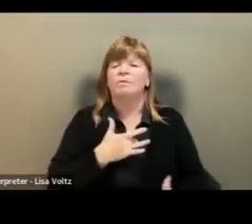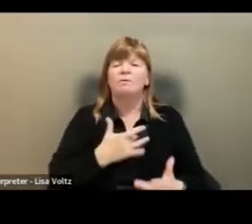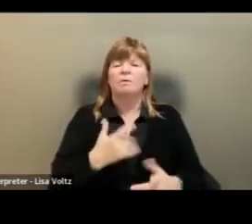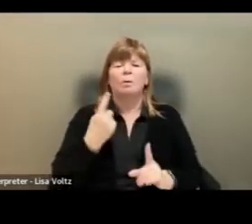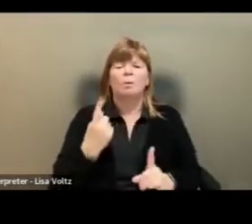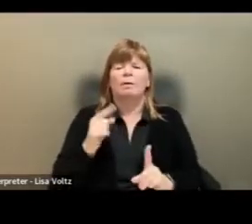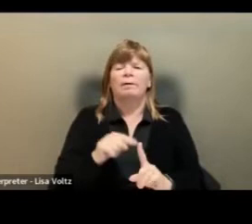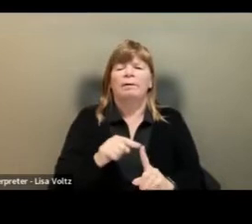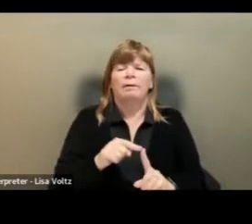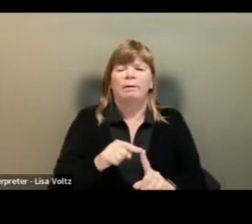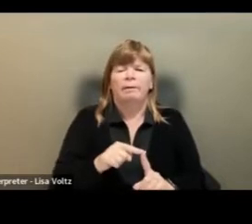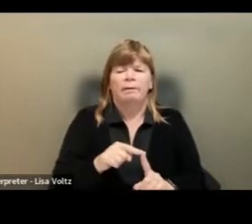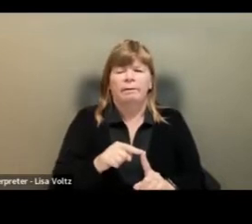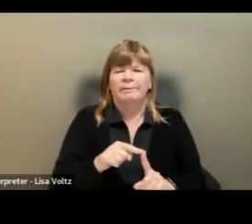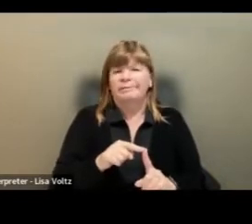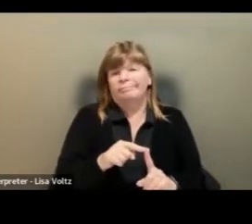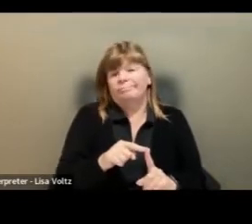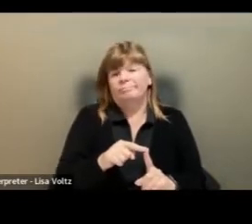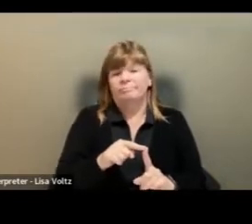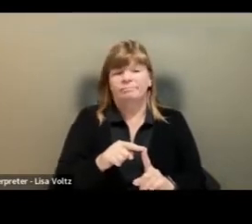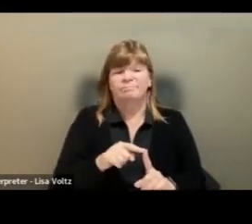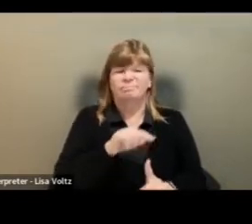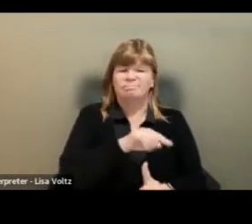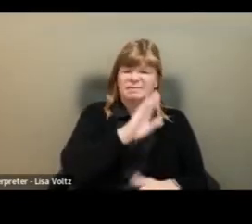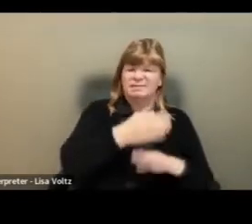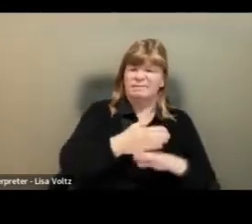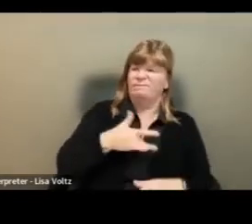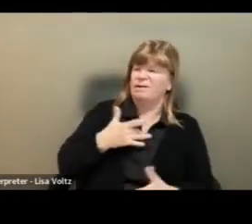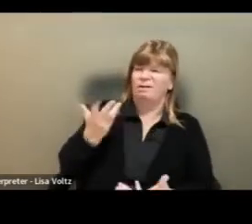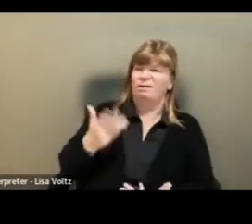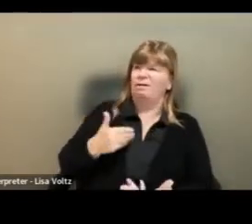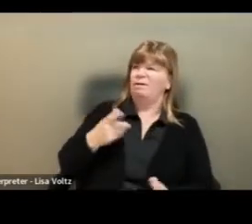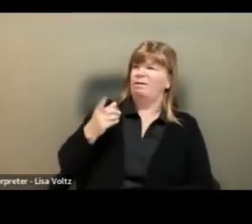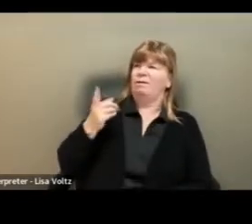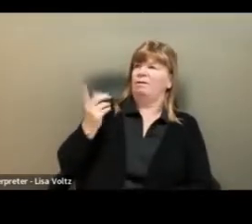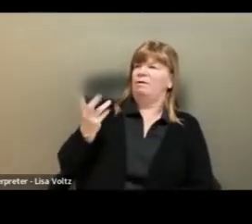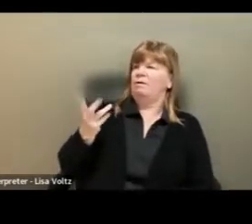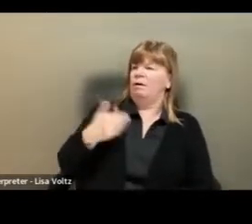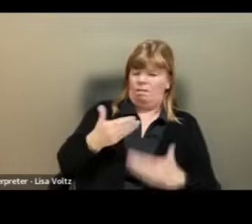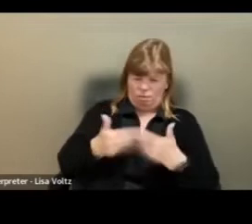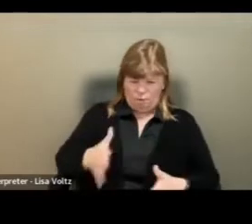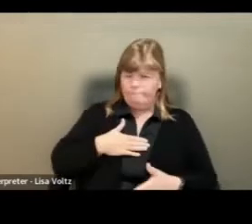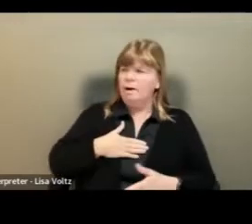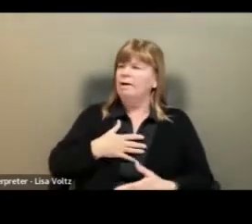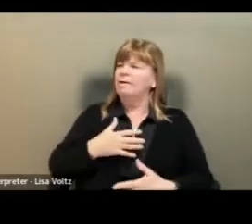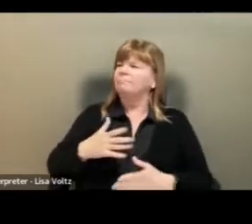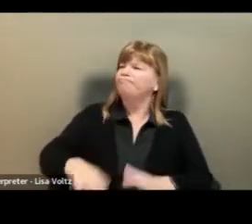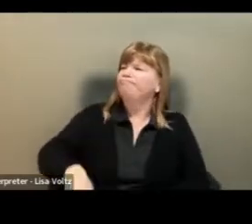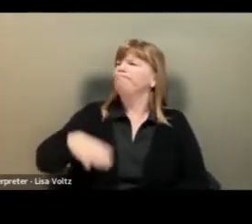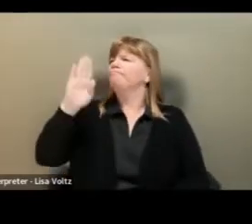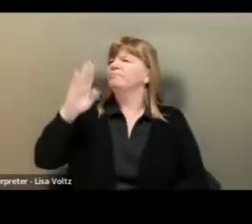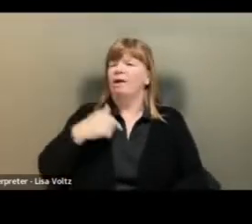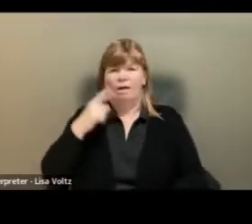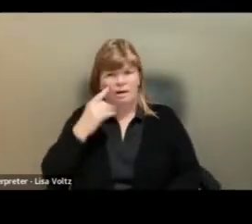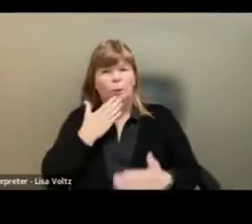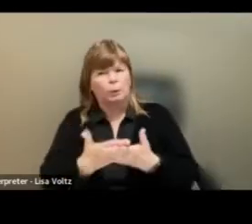ways, he feels that I robbed him of some of his childhood. I thought I did a very good job of hiding what